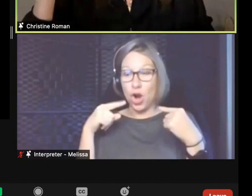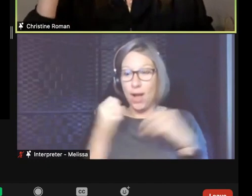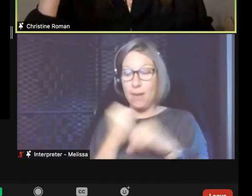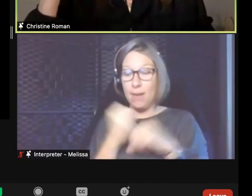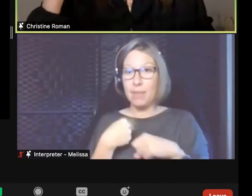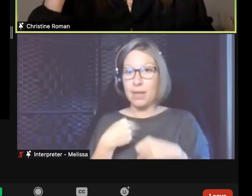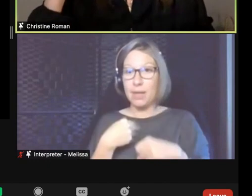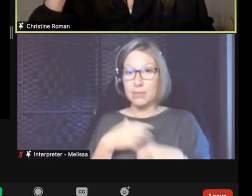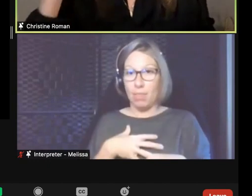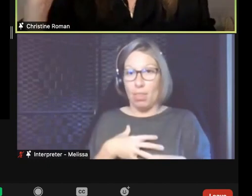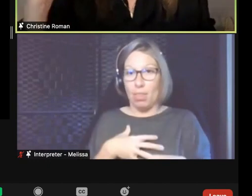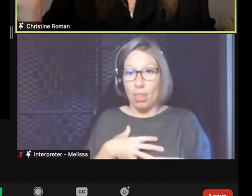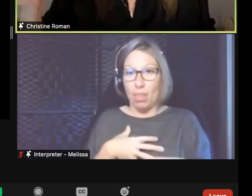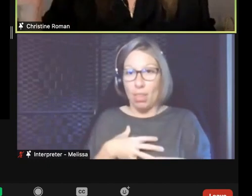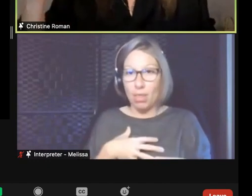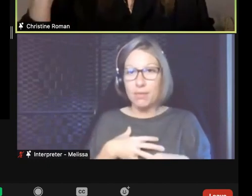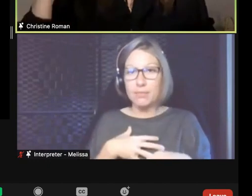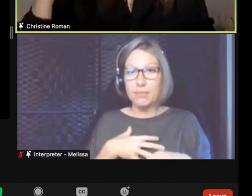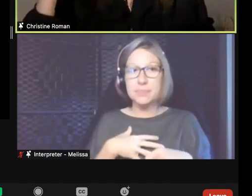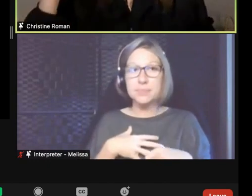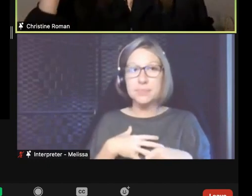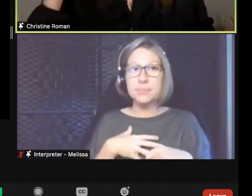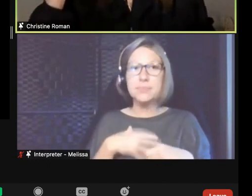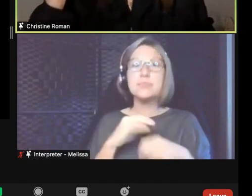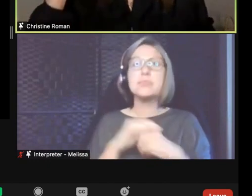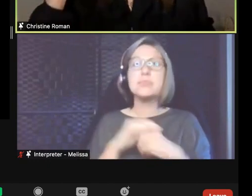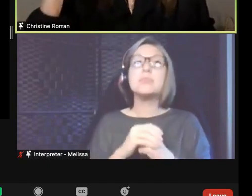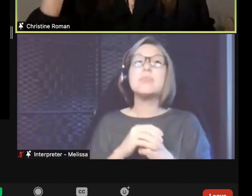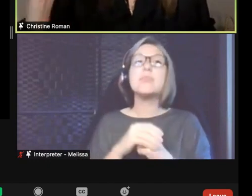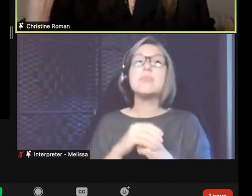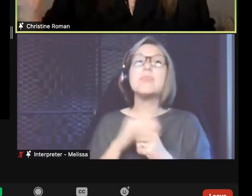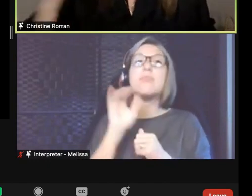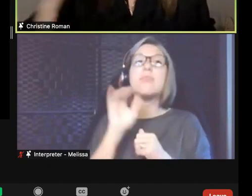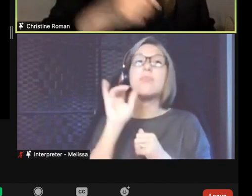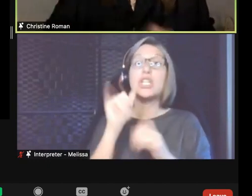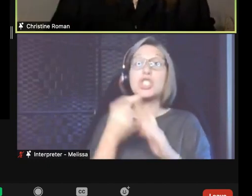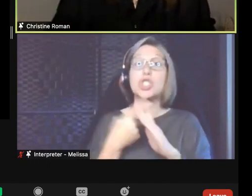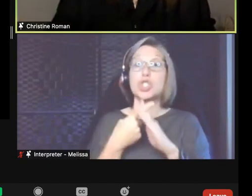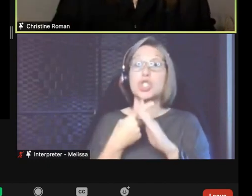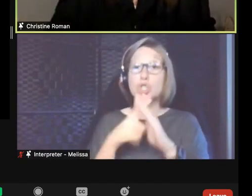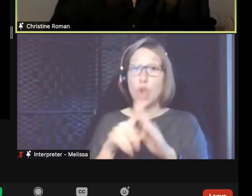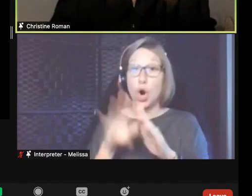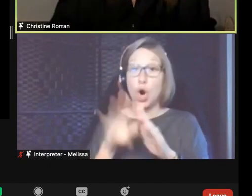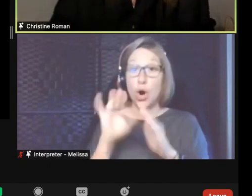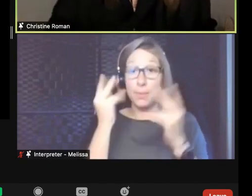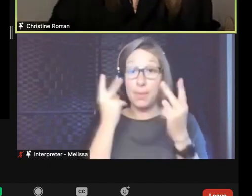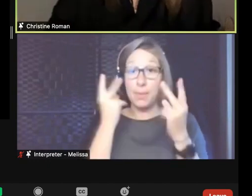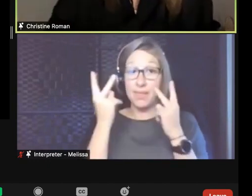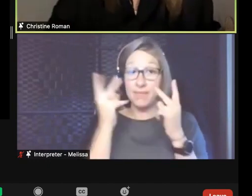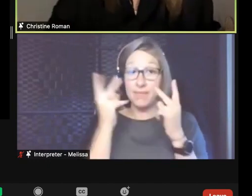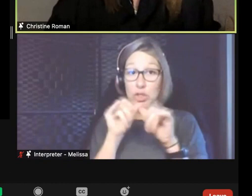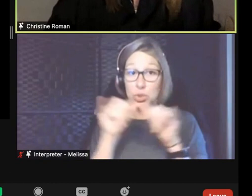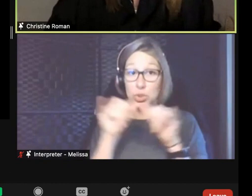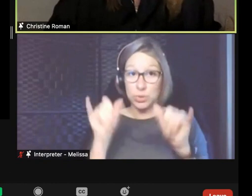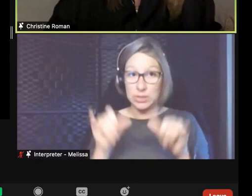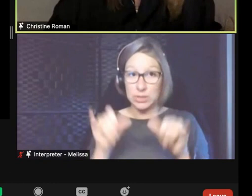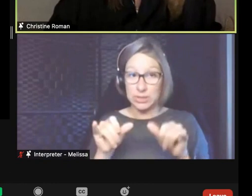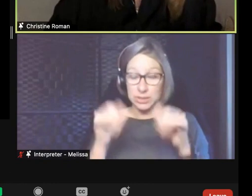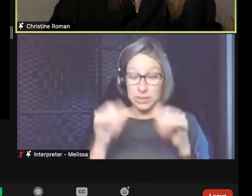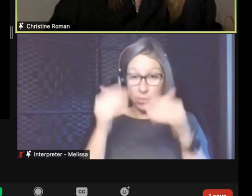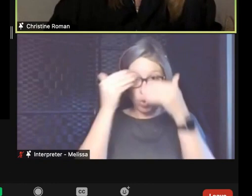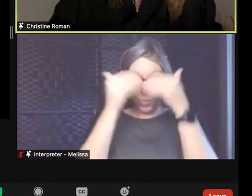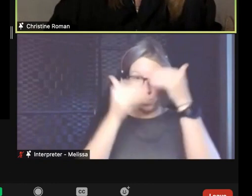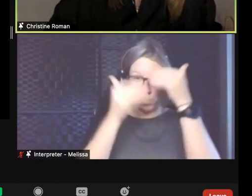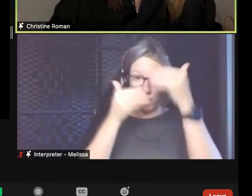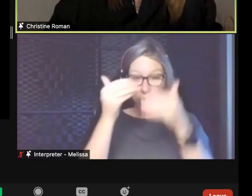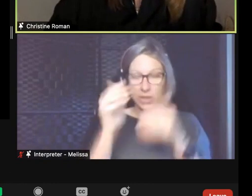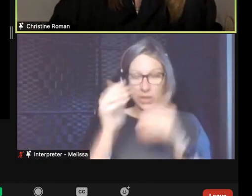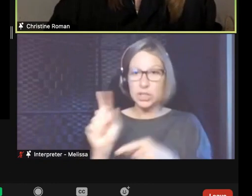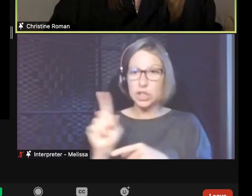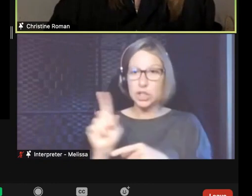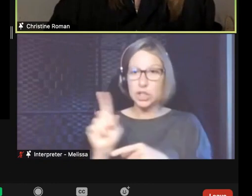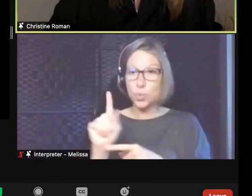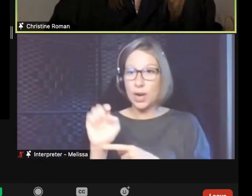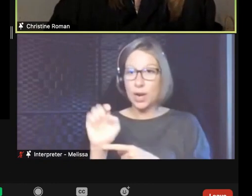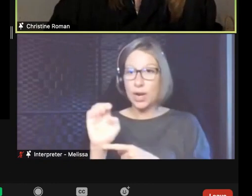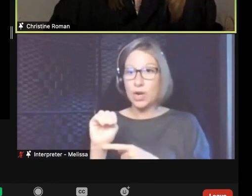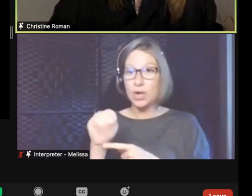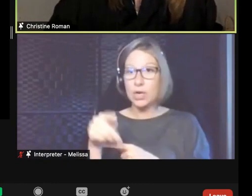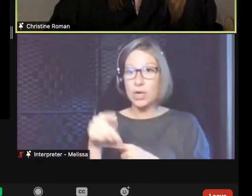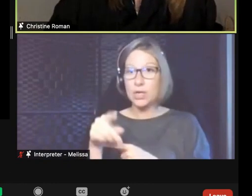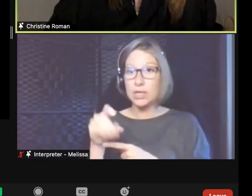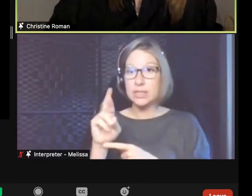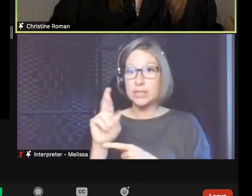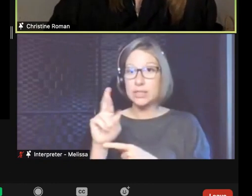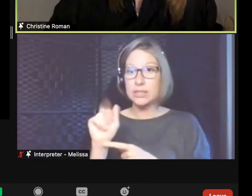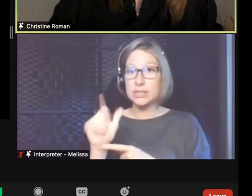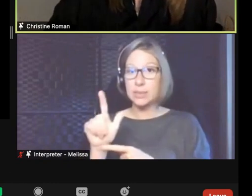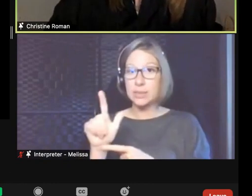visual system, processed in the temporal lobe, and sent to the motor system, where we activate the action and predict the likely routine